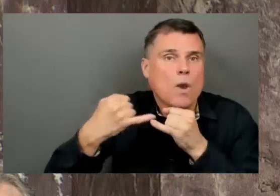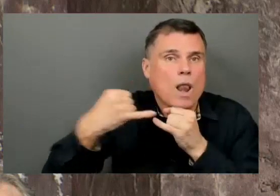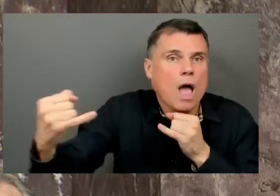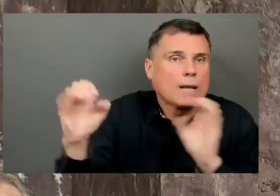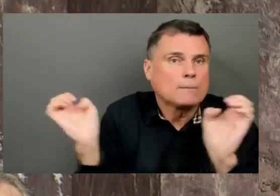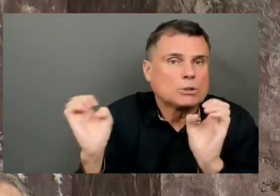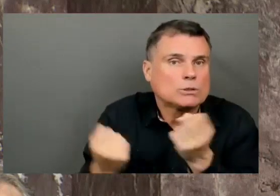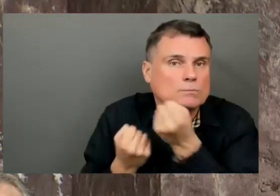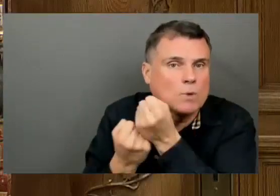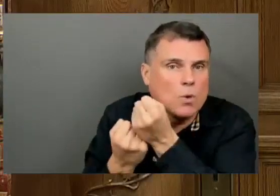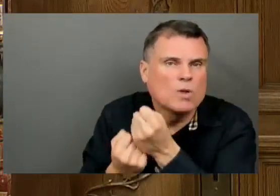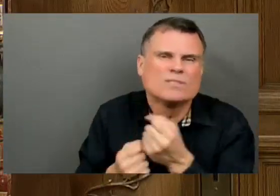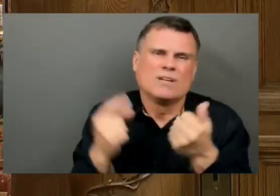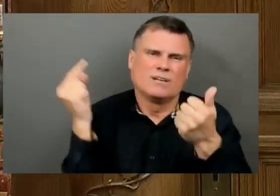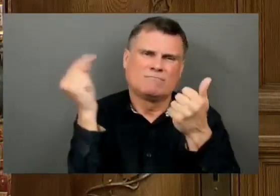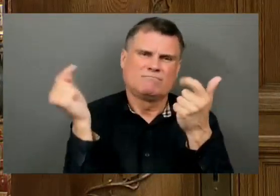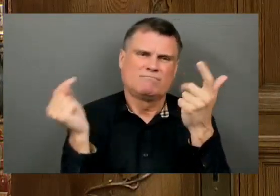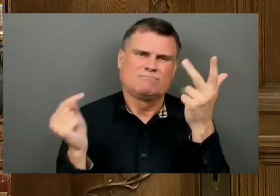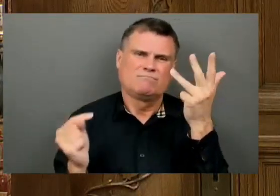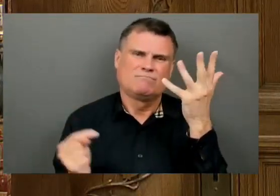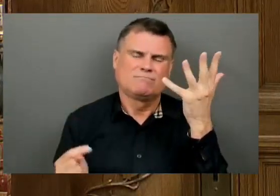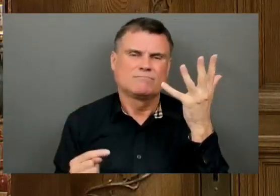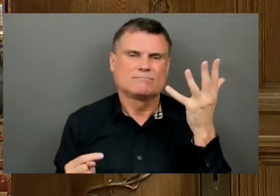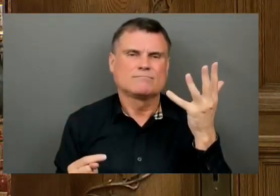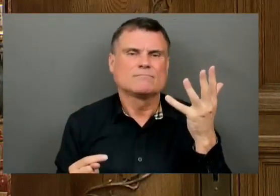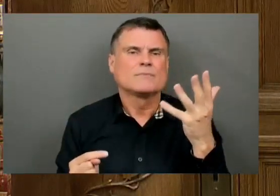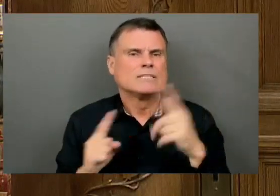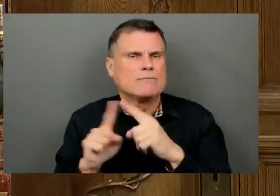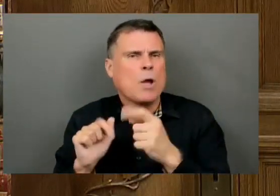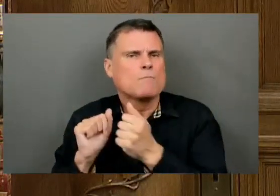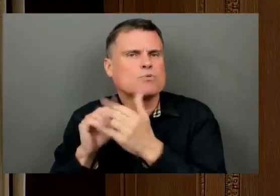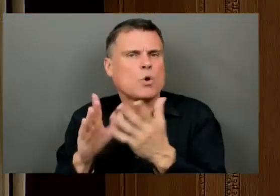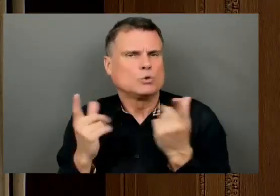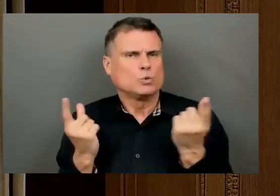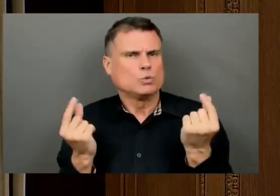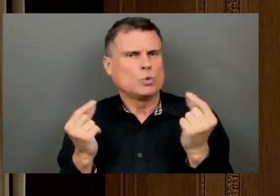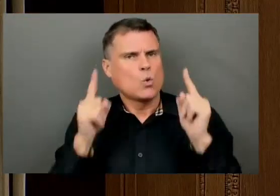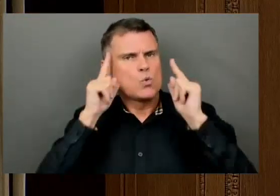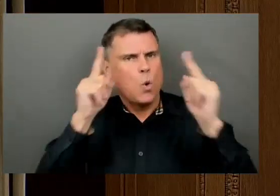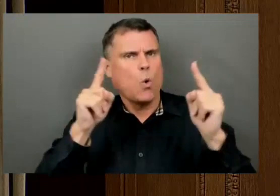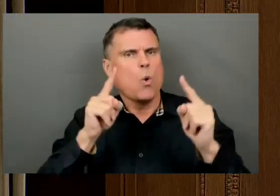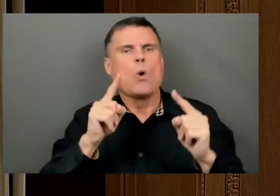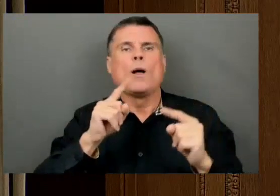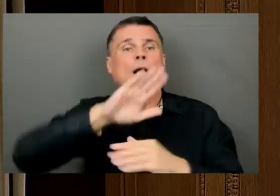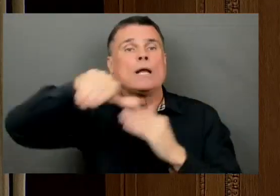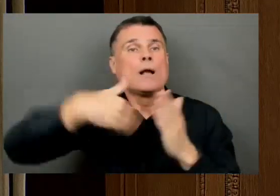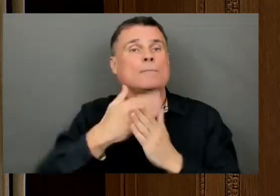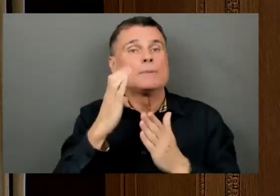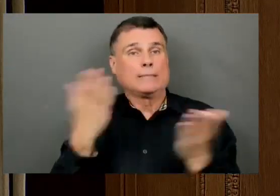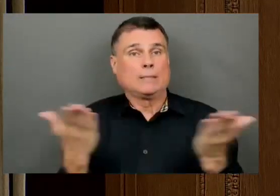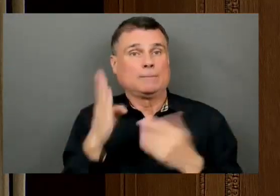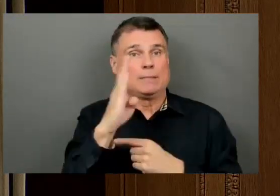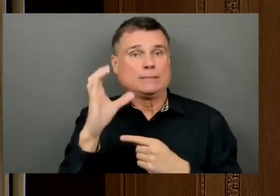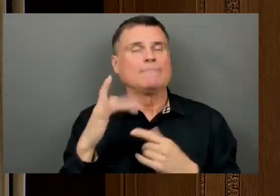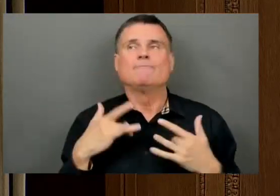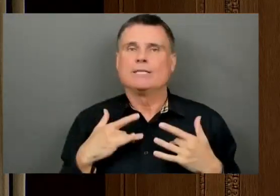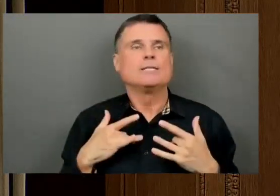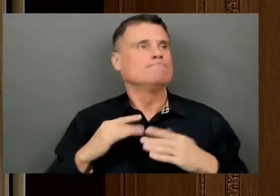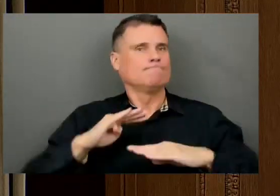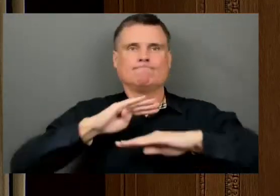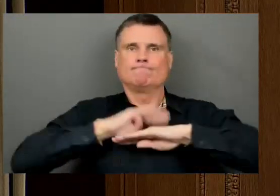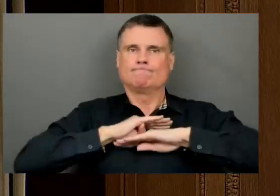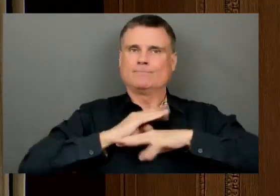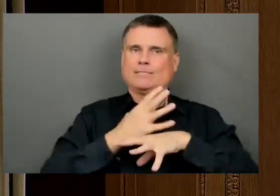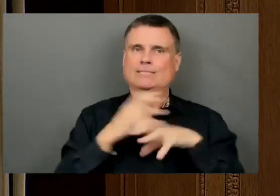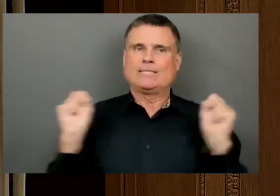Columbia. Abbotsford West supplemental. Mr. Speaker, regrettably, the facts tell a very